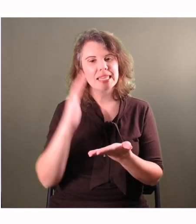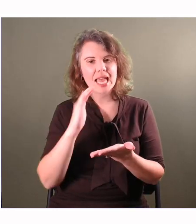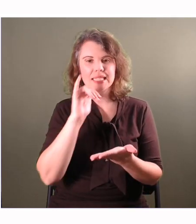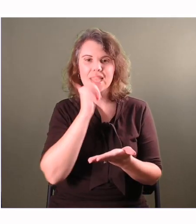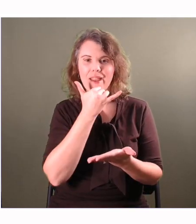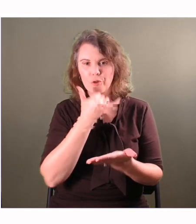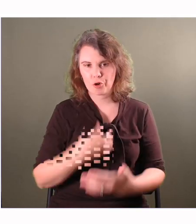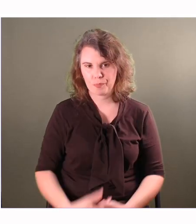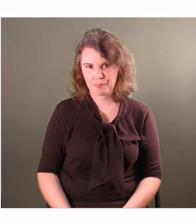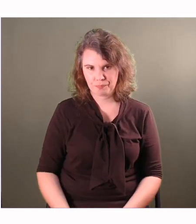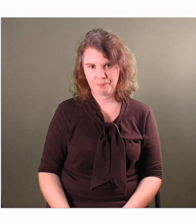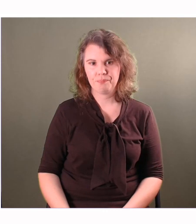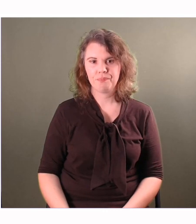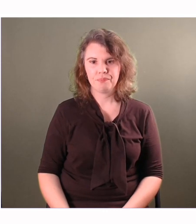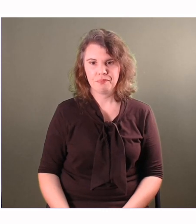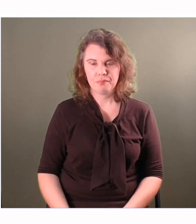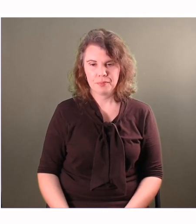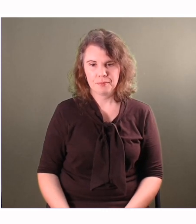Because there's less error.